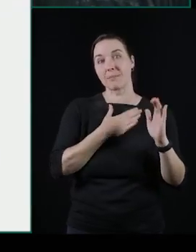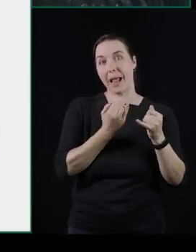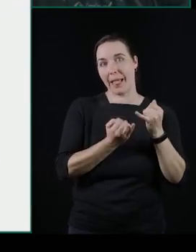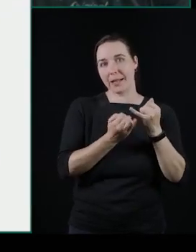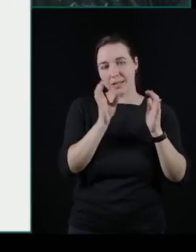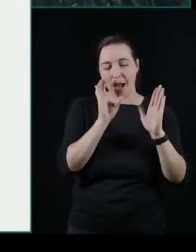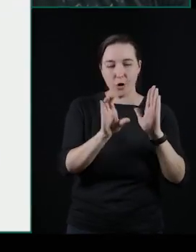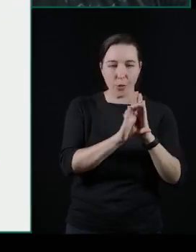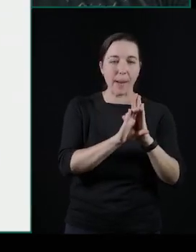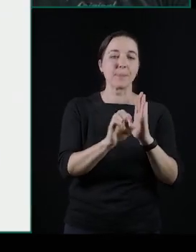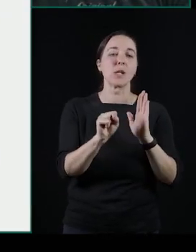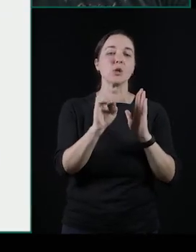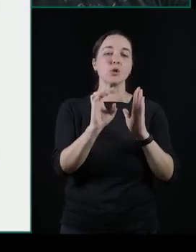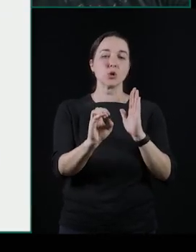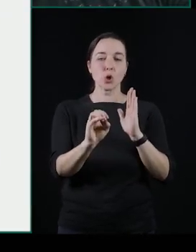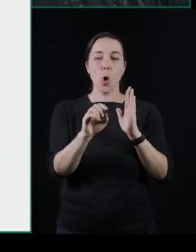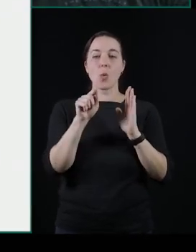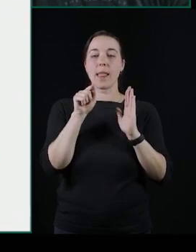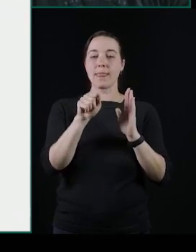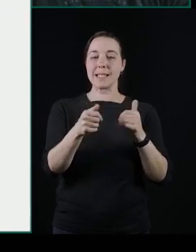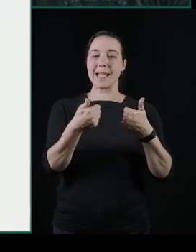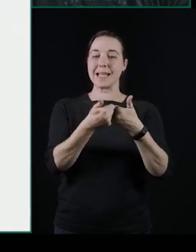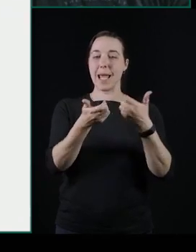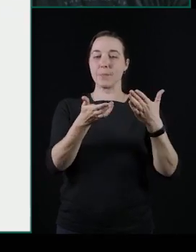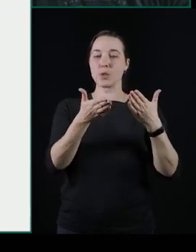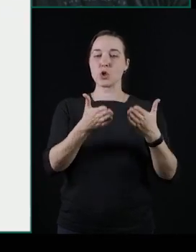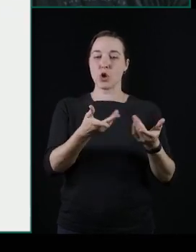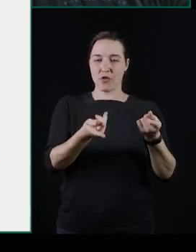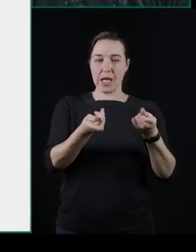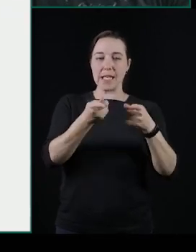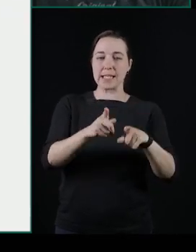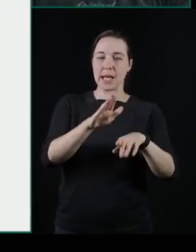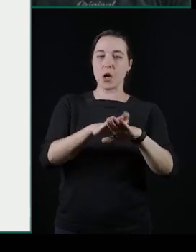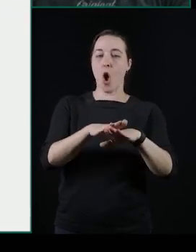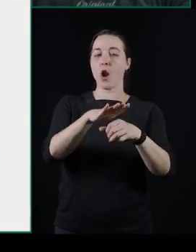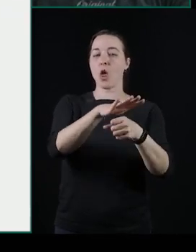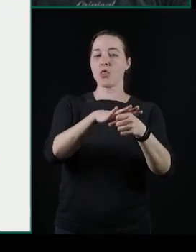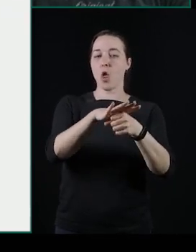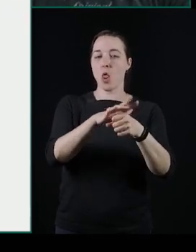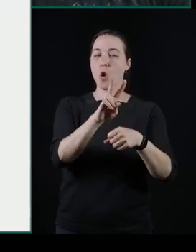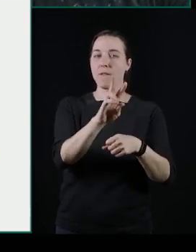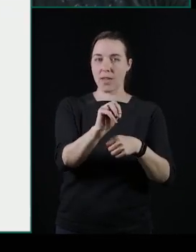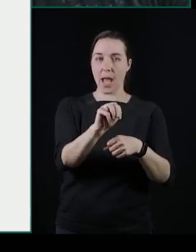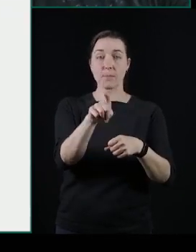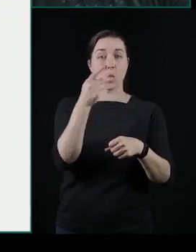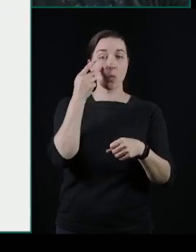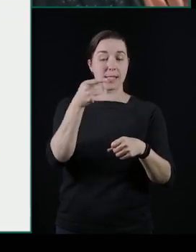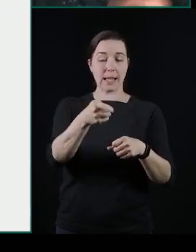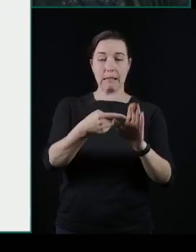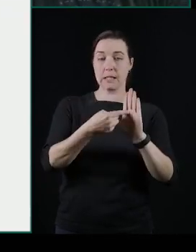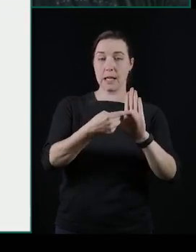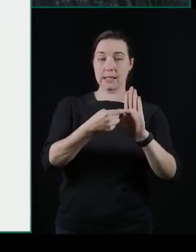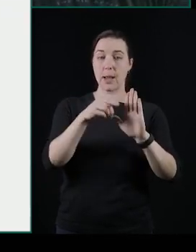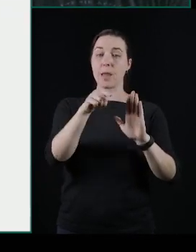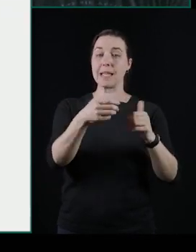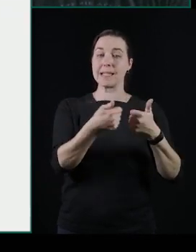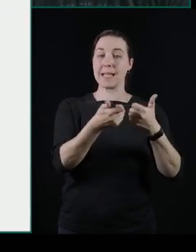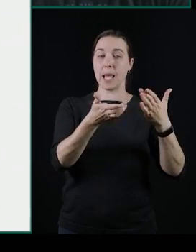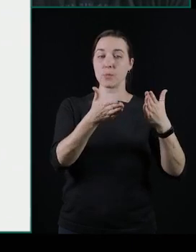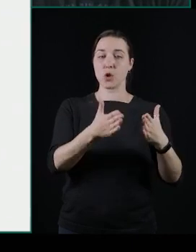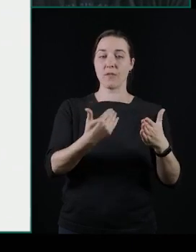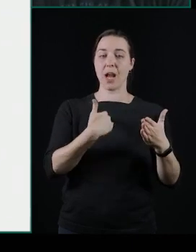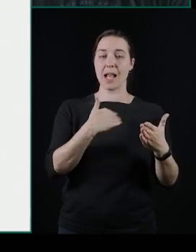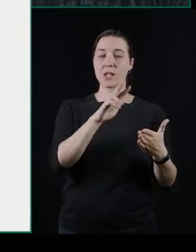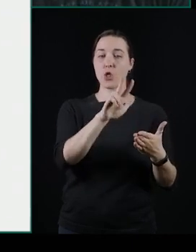is actually the last diagram. So these are game server instances created on the local VM, right? So you can see here that, for example, this game